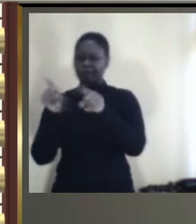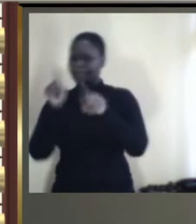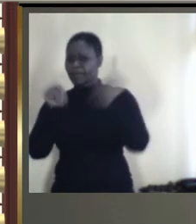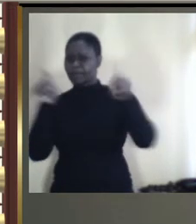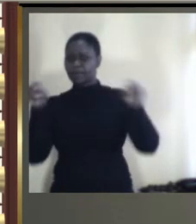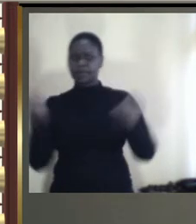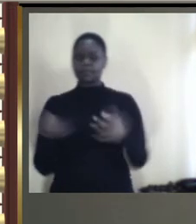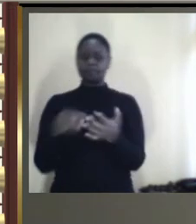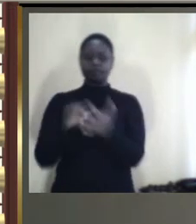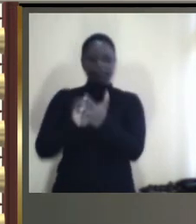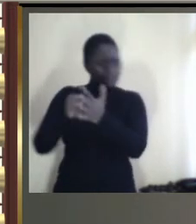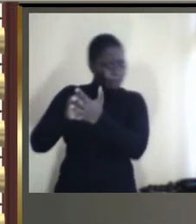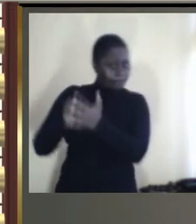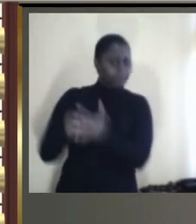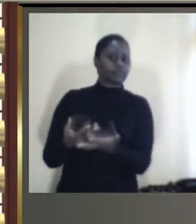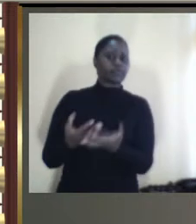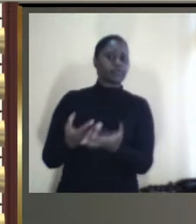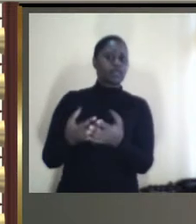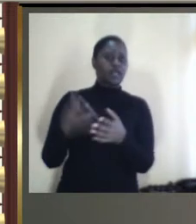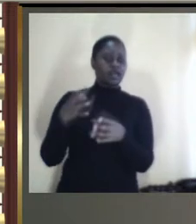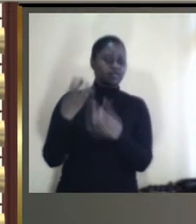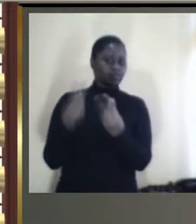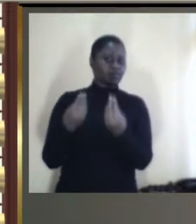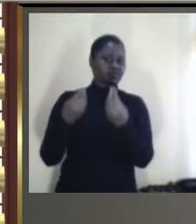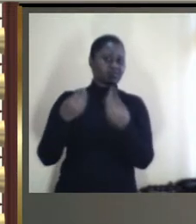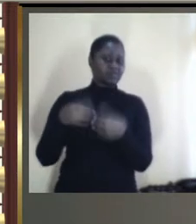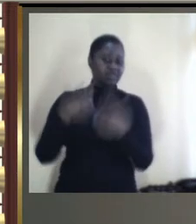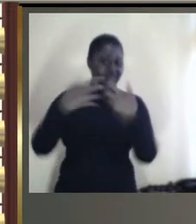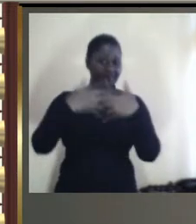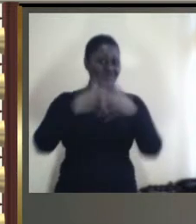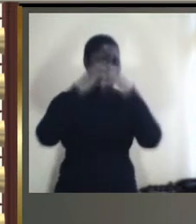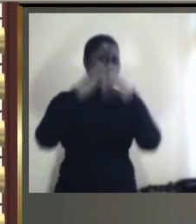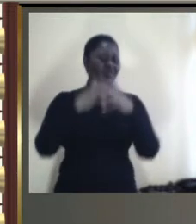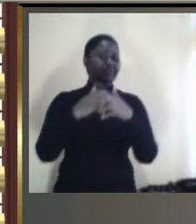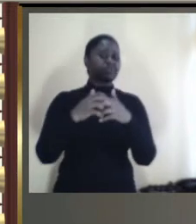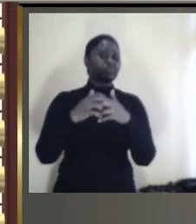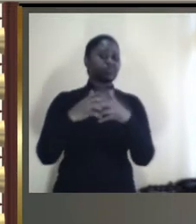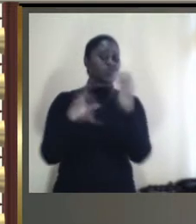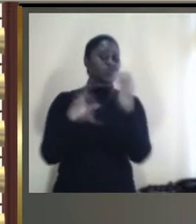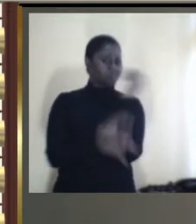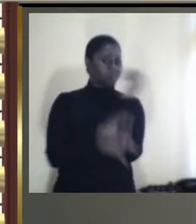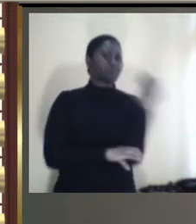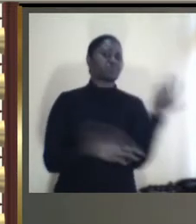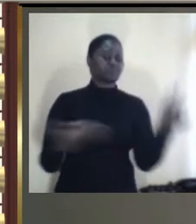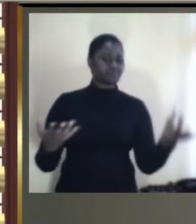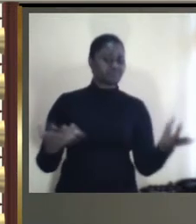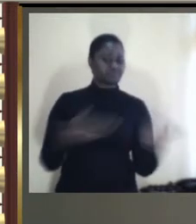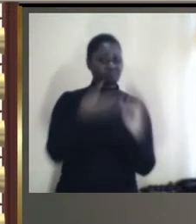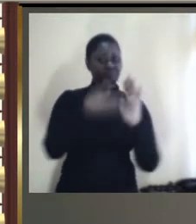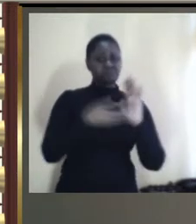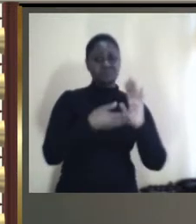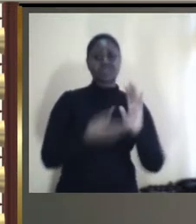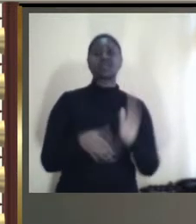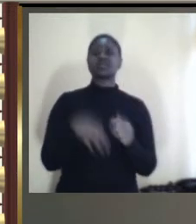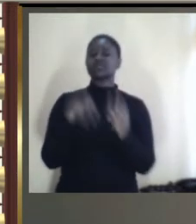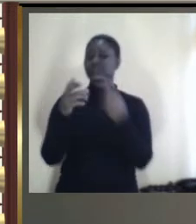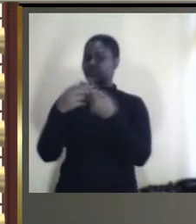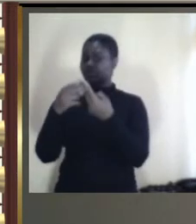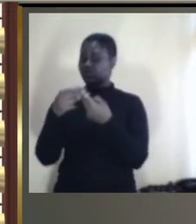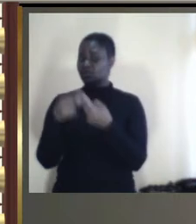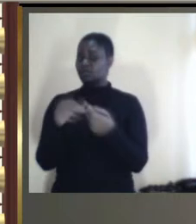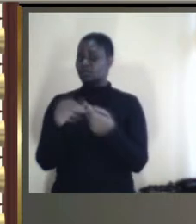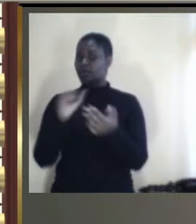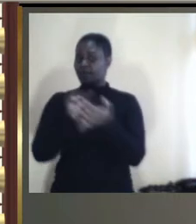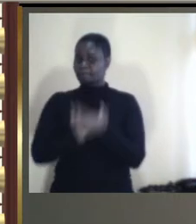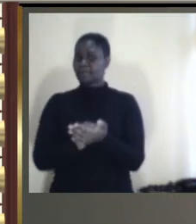Tsangu has been hijacked by the established commercial entities. This new unit must advocate